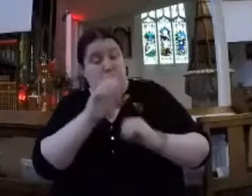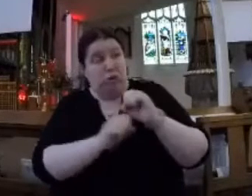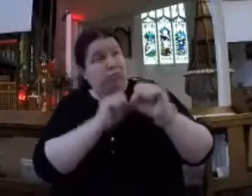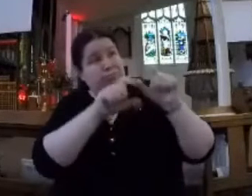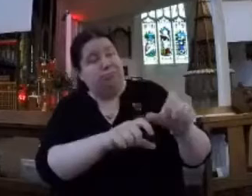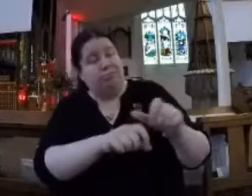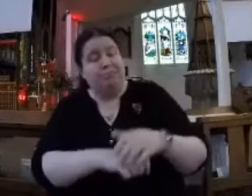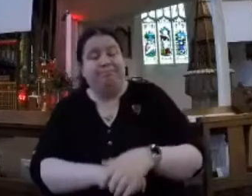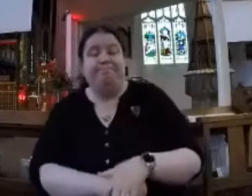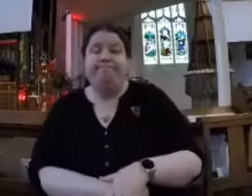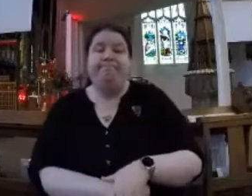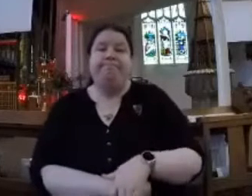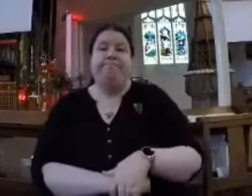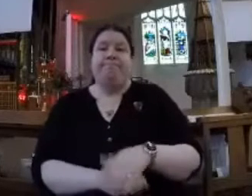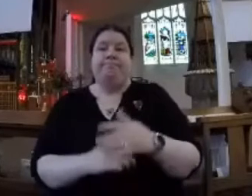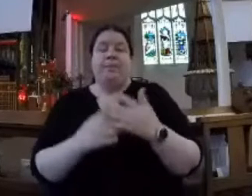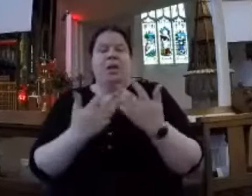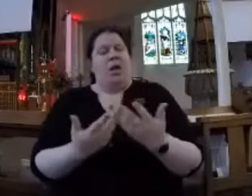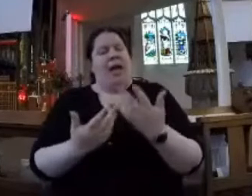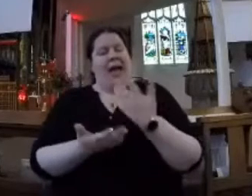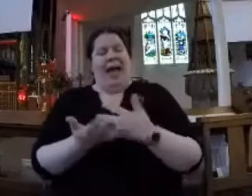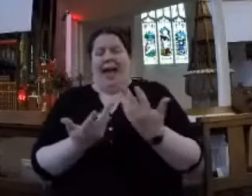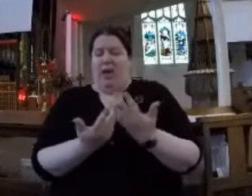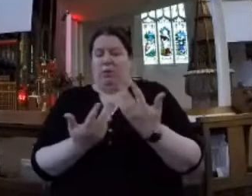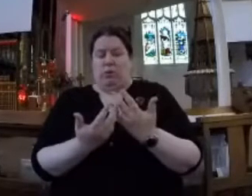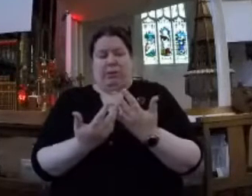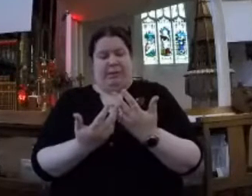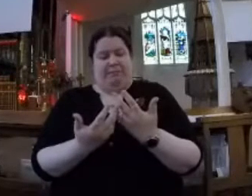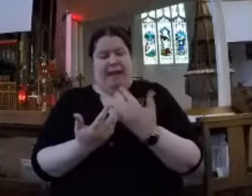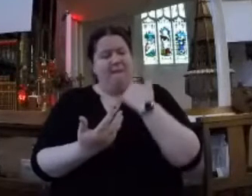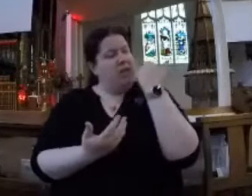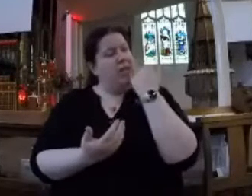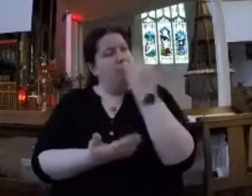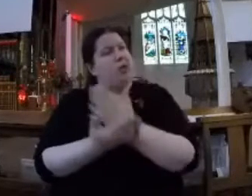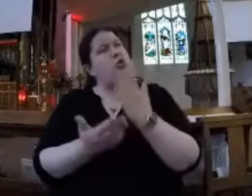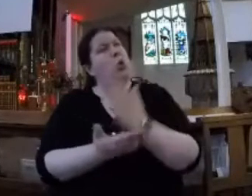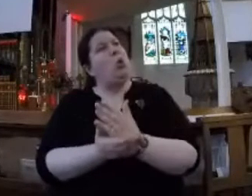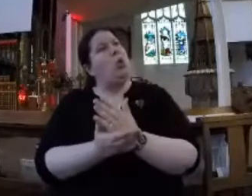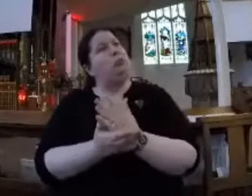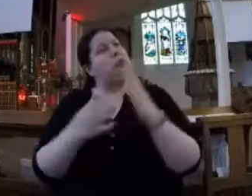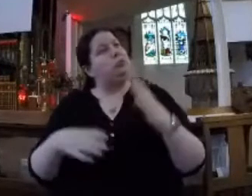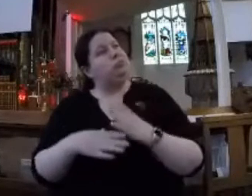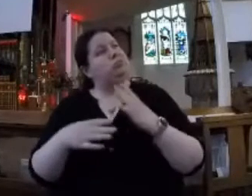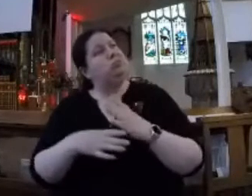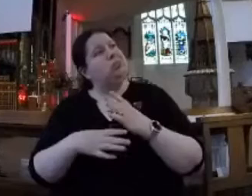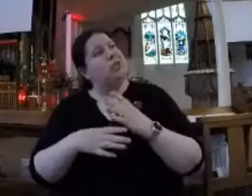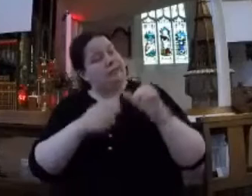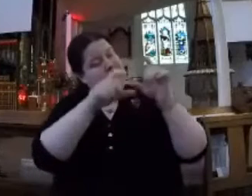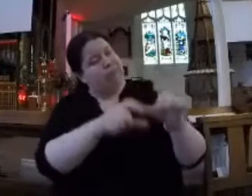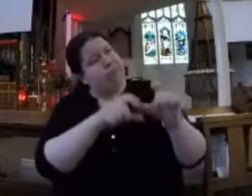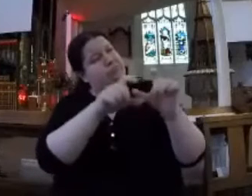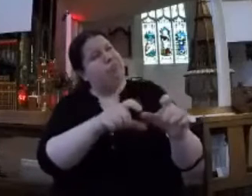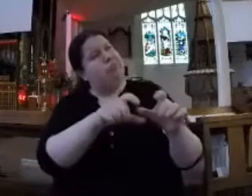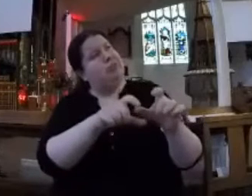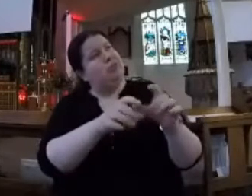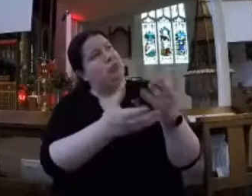But then, how do we posture ourselves each day, each decision to remain in God's